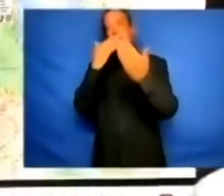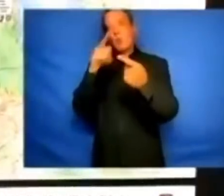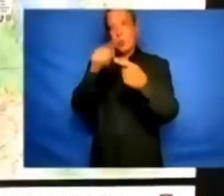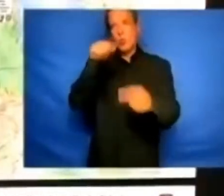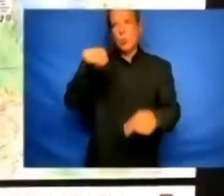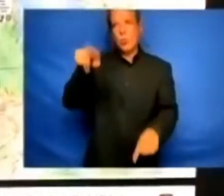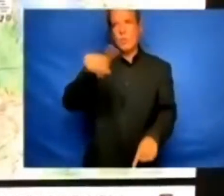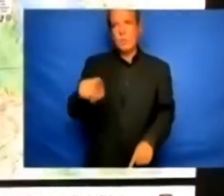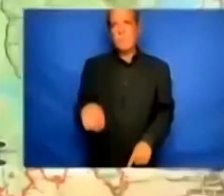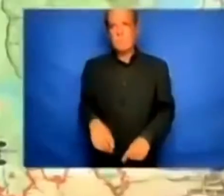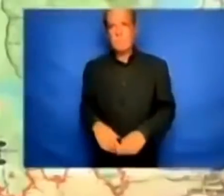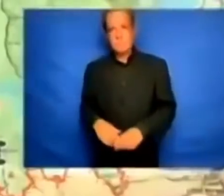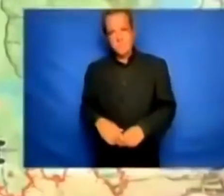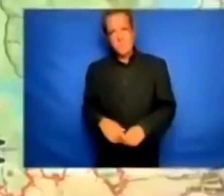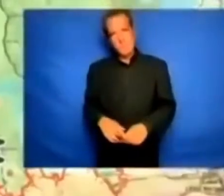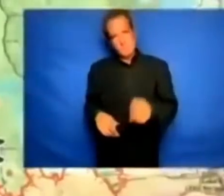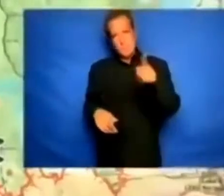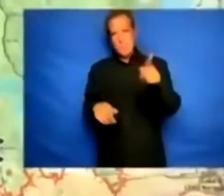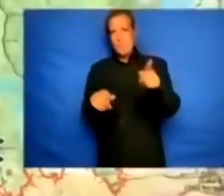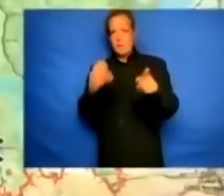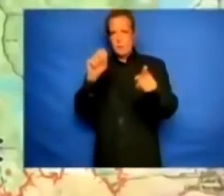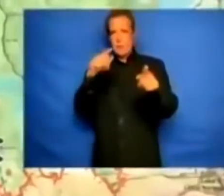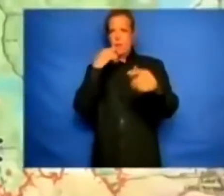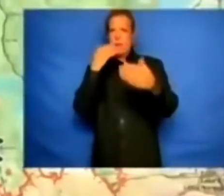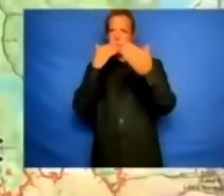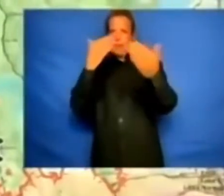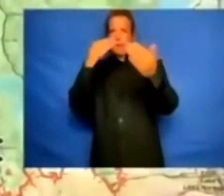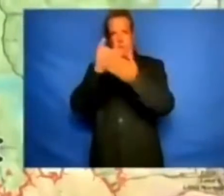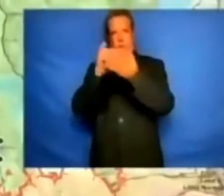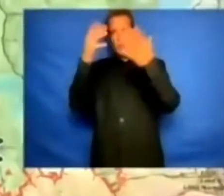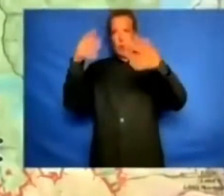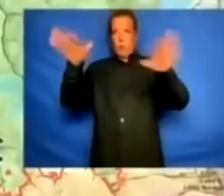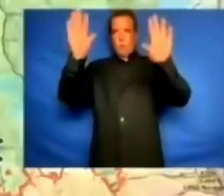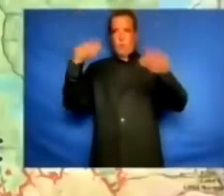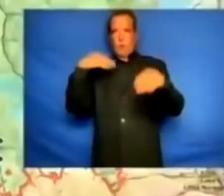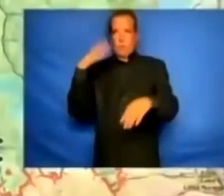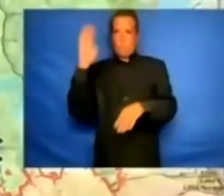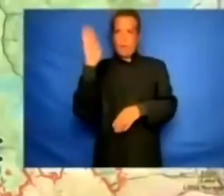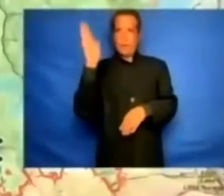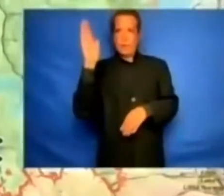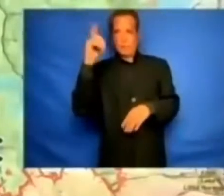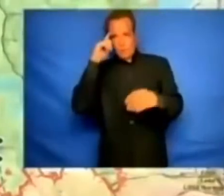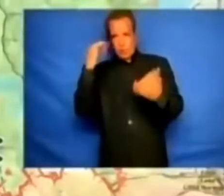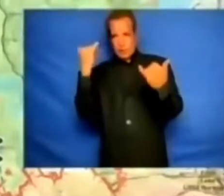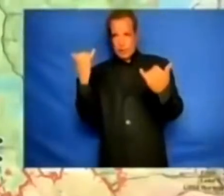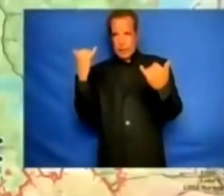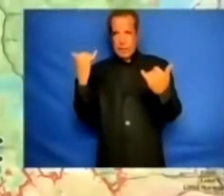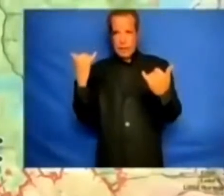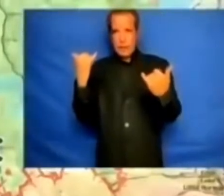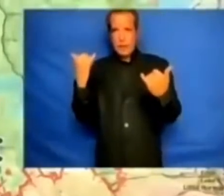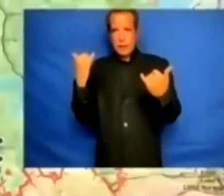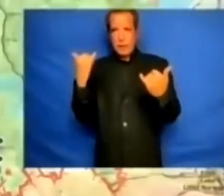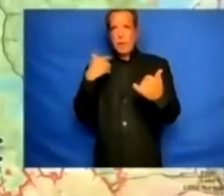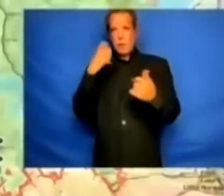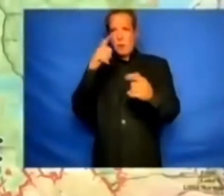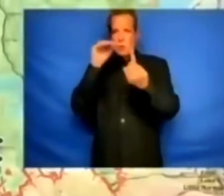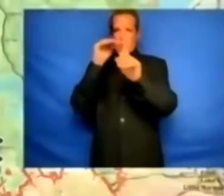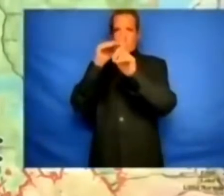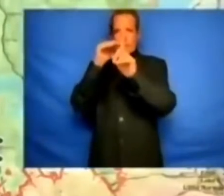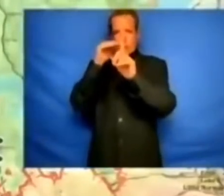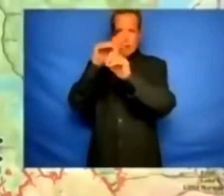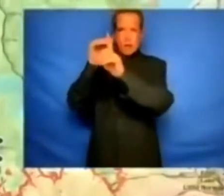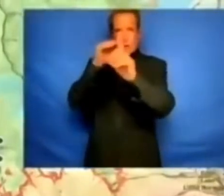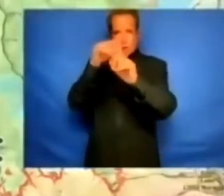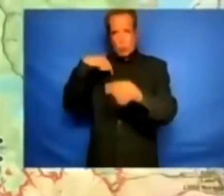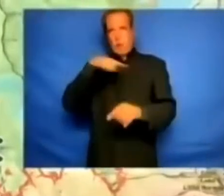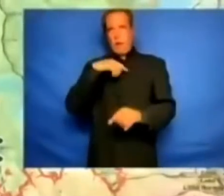Chief. Well, that concludes the presentations once again for this evening. I would like to remind everybody that we do have representatives